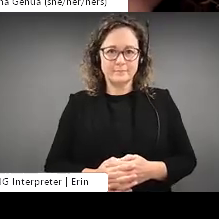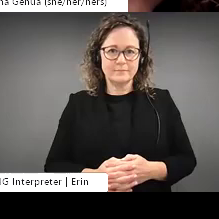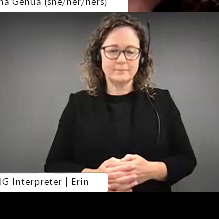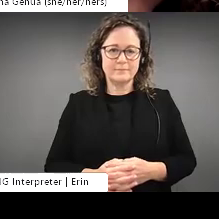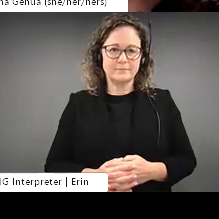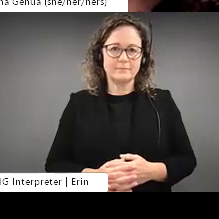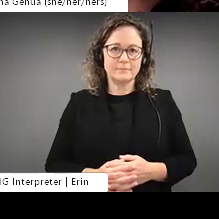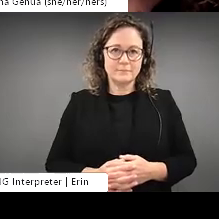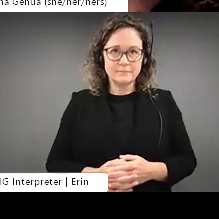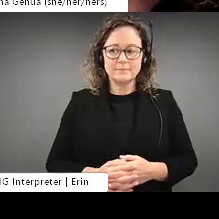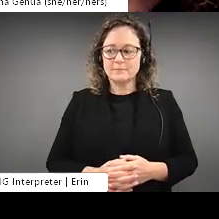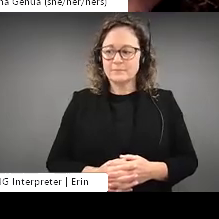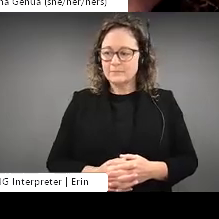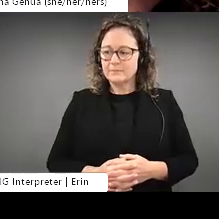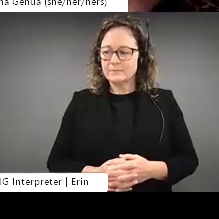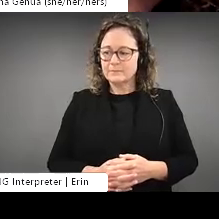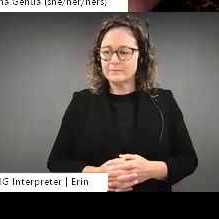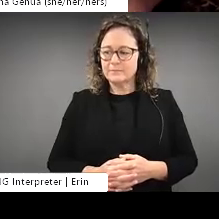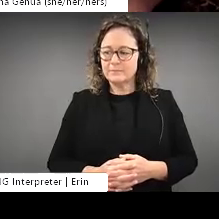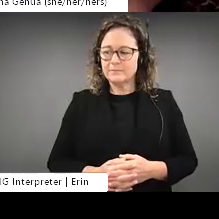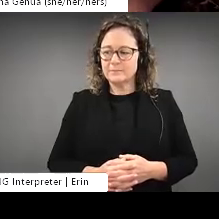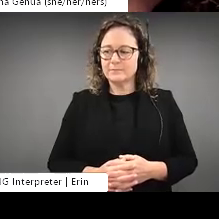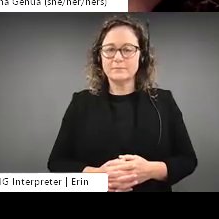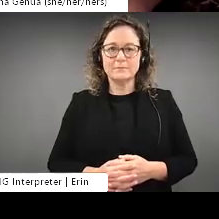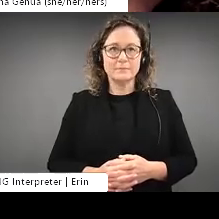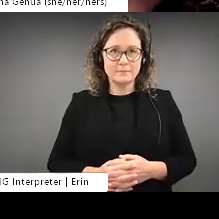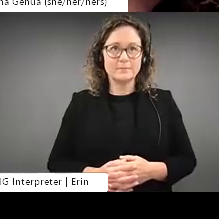Okay, so let's use the chat. And